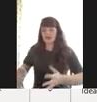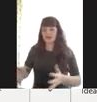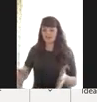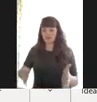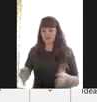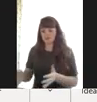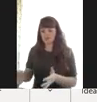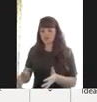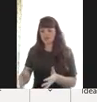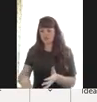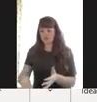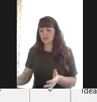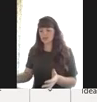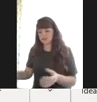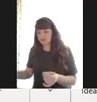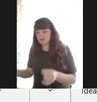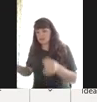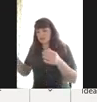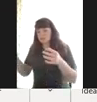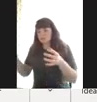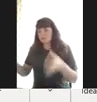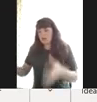I didn't know how to put it into words as far as, like,